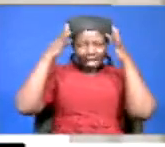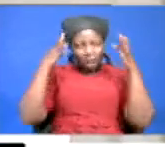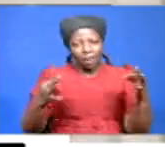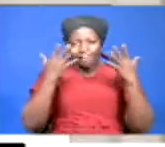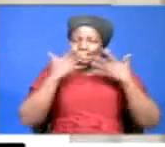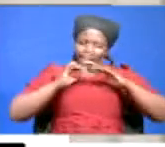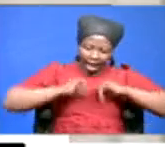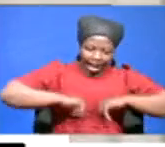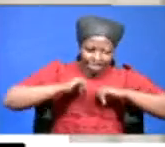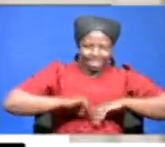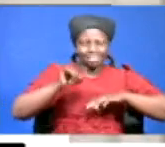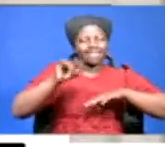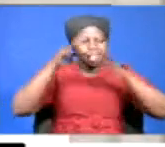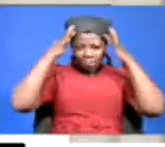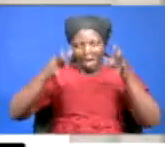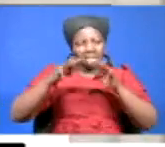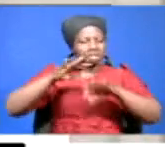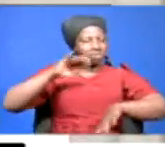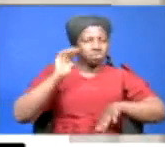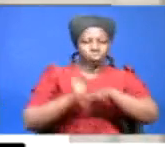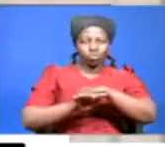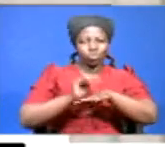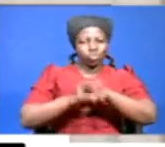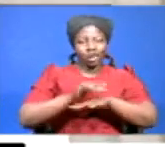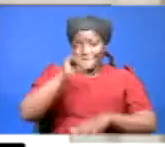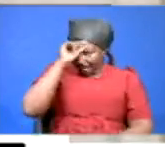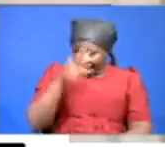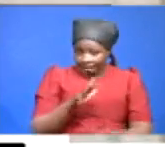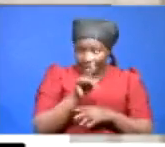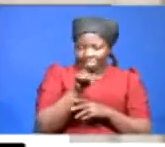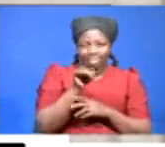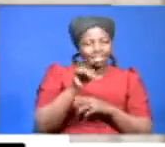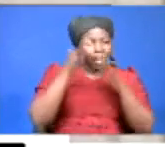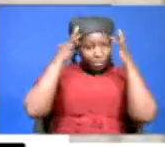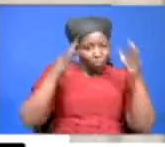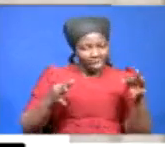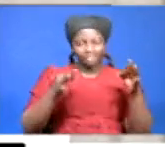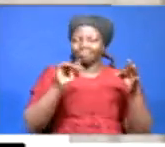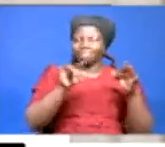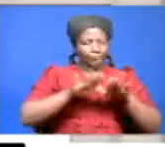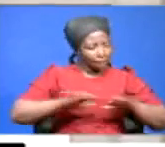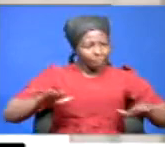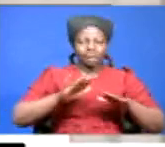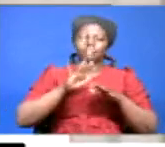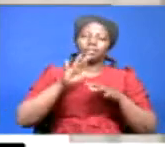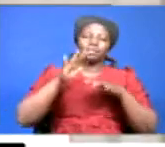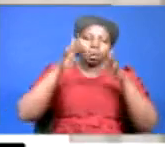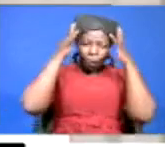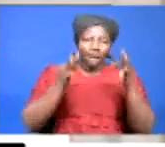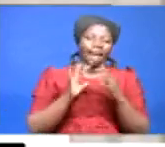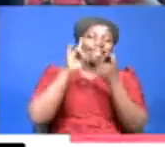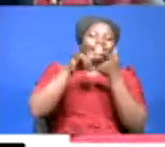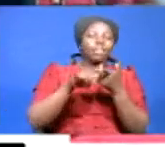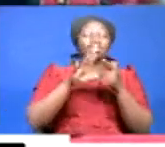is a good wedding. Governor, that wedding is a permanent wedding. Until death do us